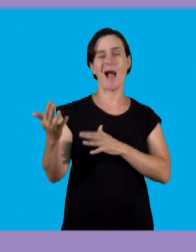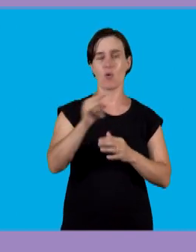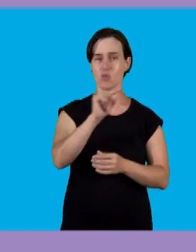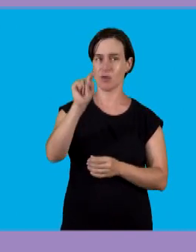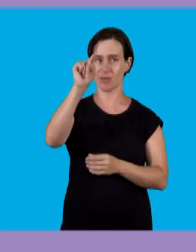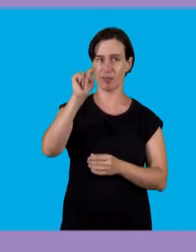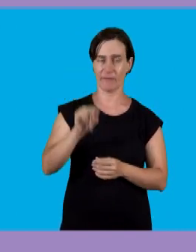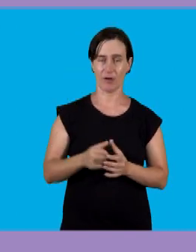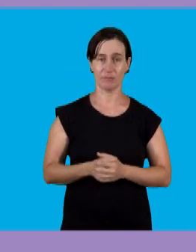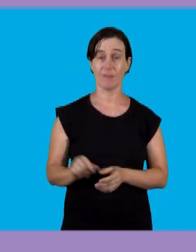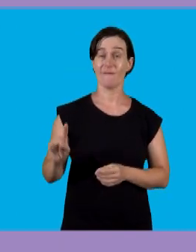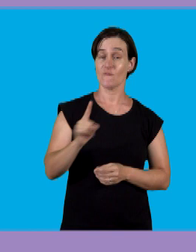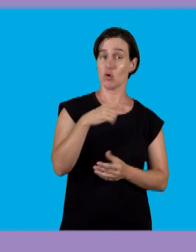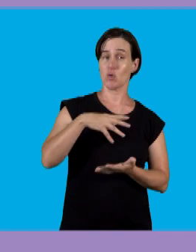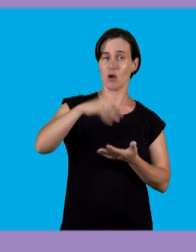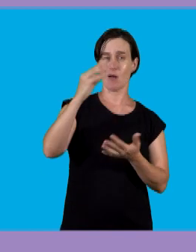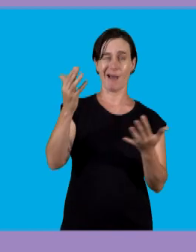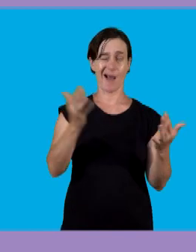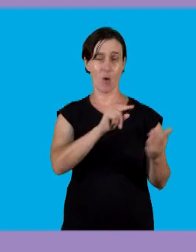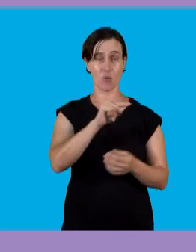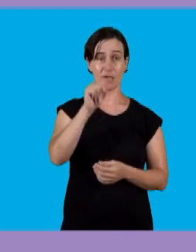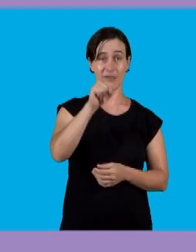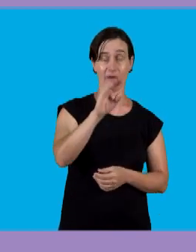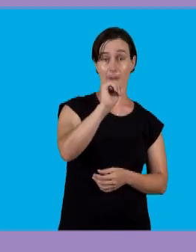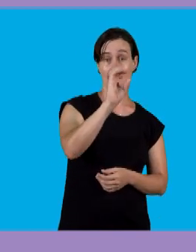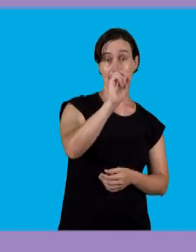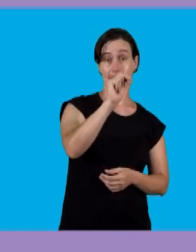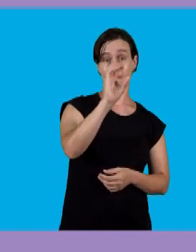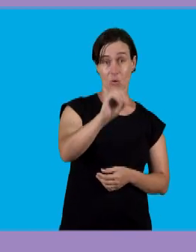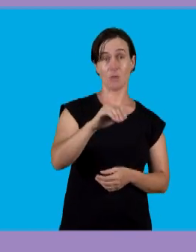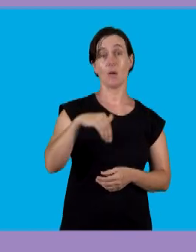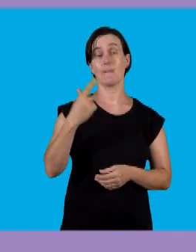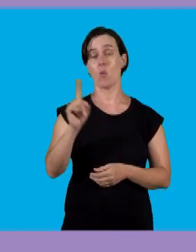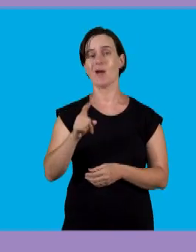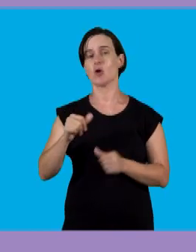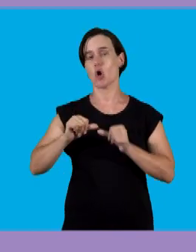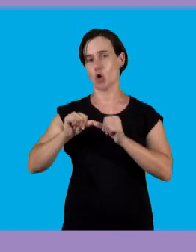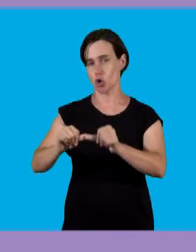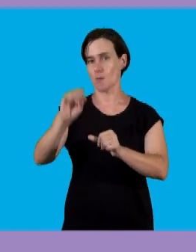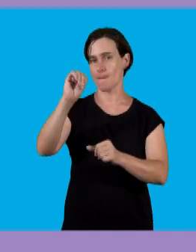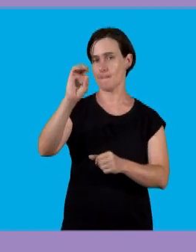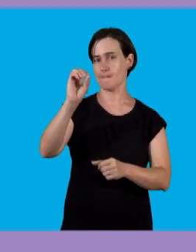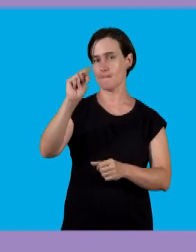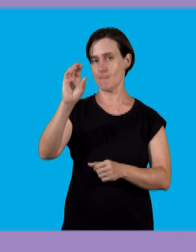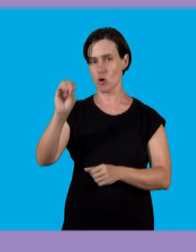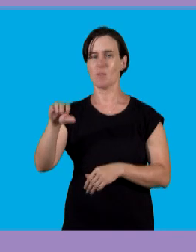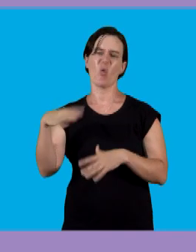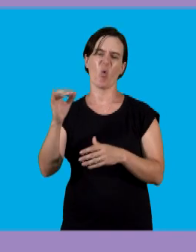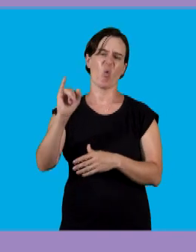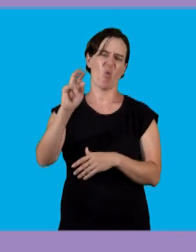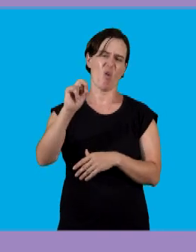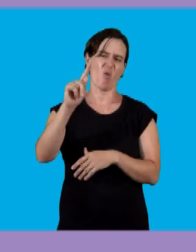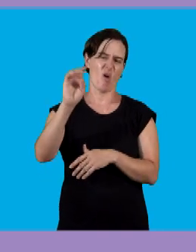we are going to divide monomials by a constant monomial. So we're going to start